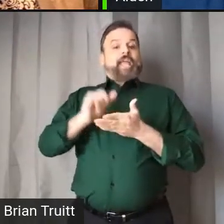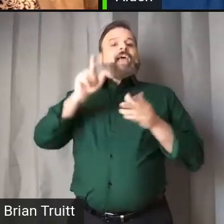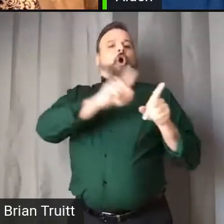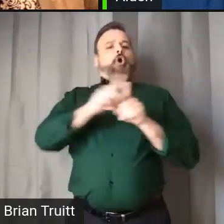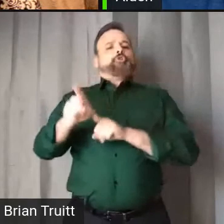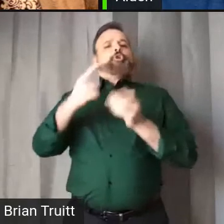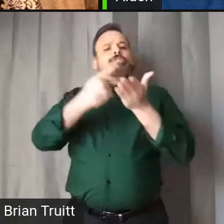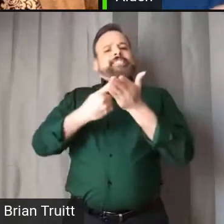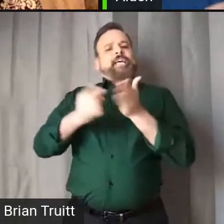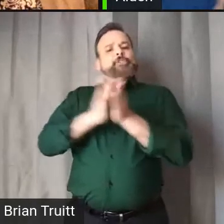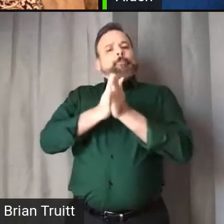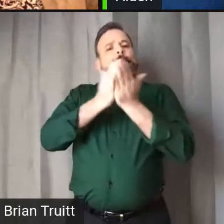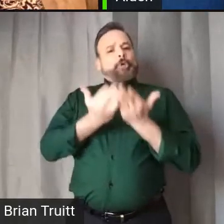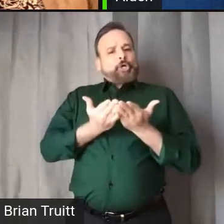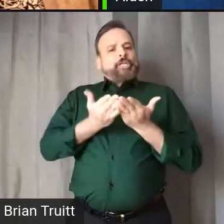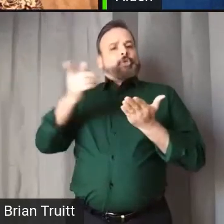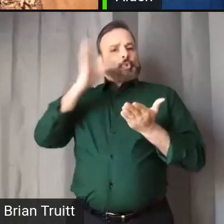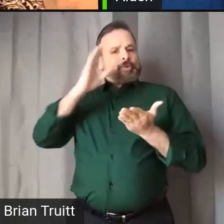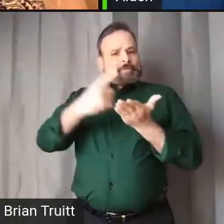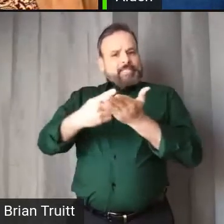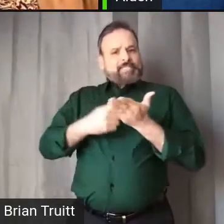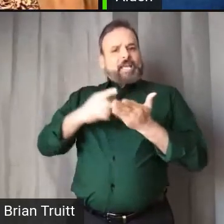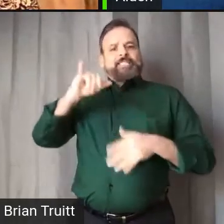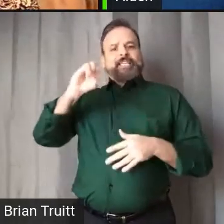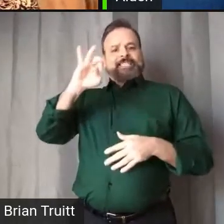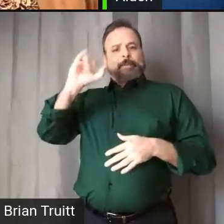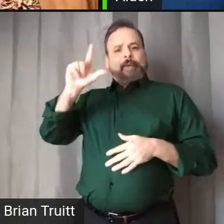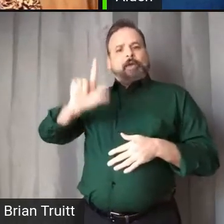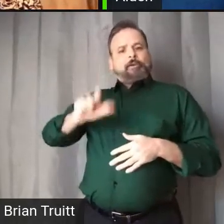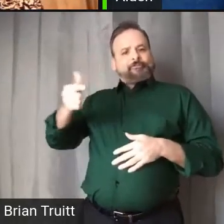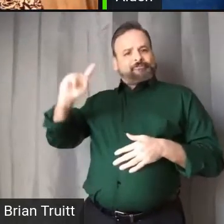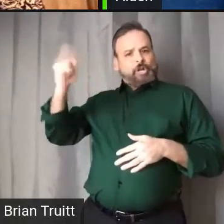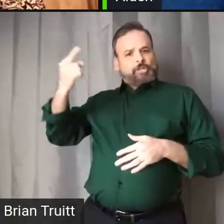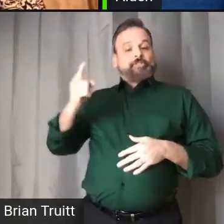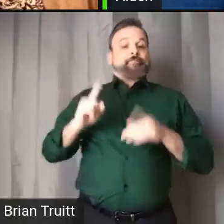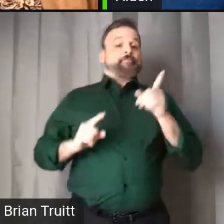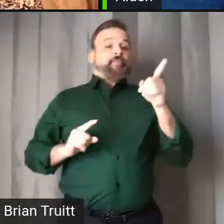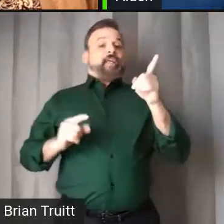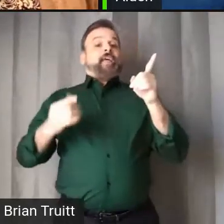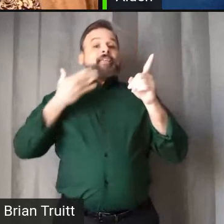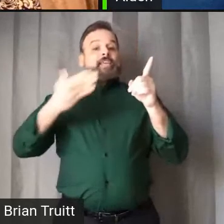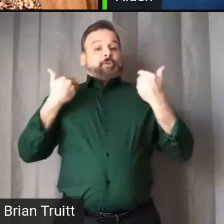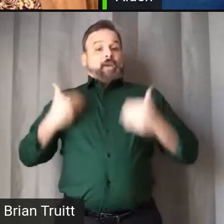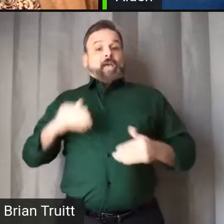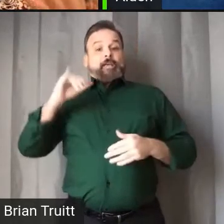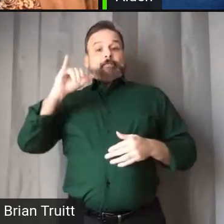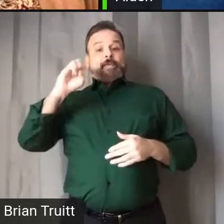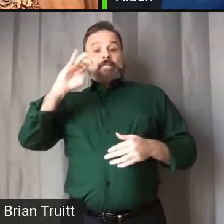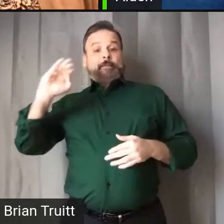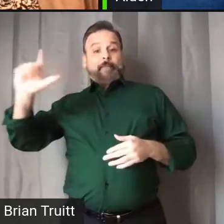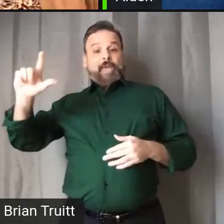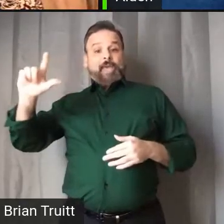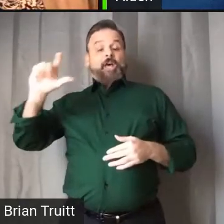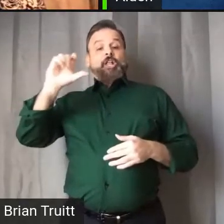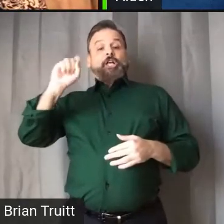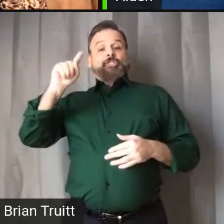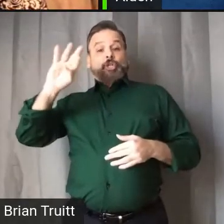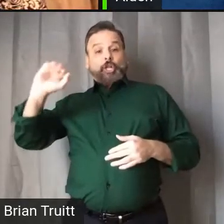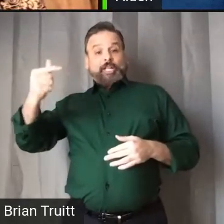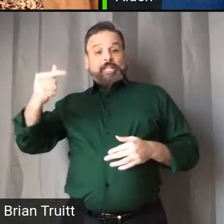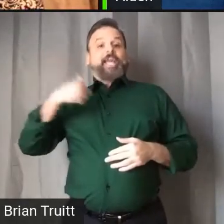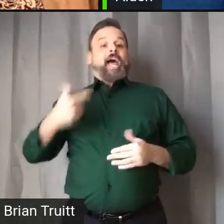So Isabel, starting with you. All right, thank you. So I'm Isabel Sterling. I live in Central New York, so about an